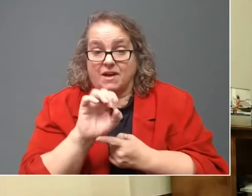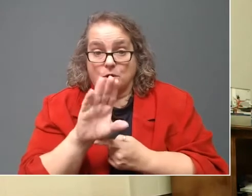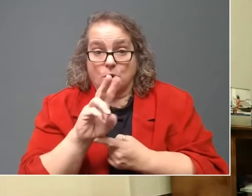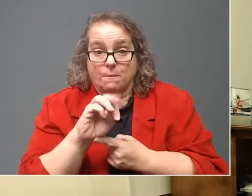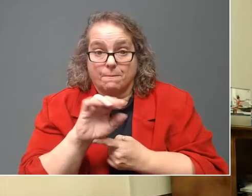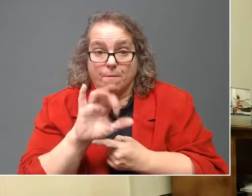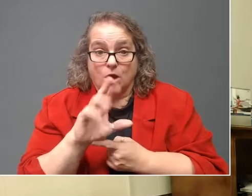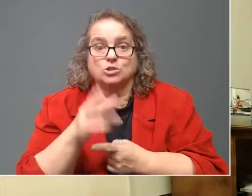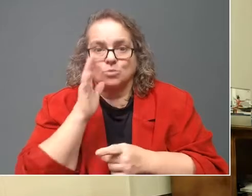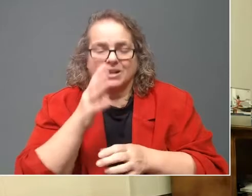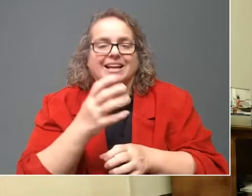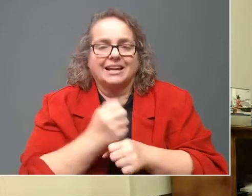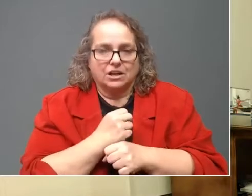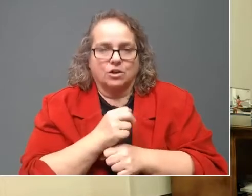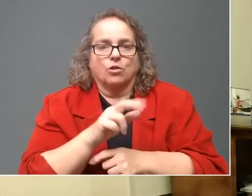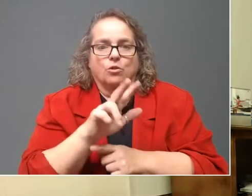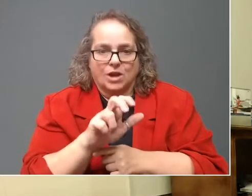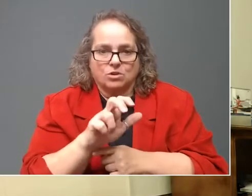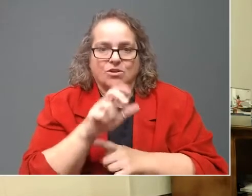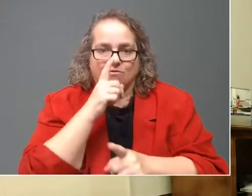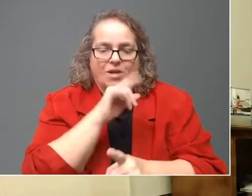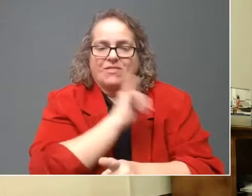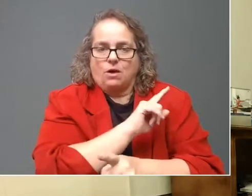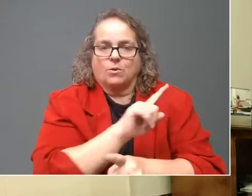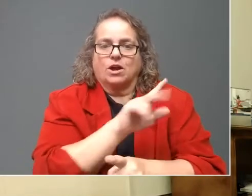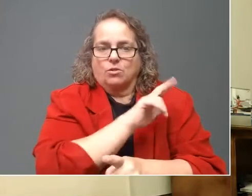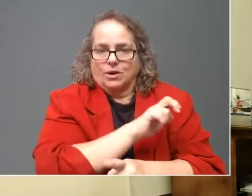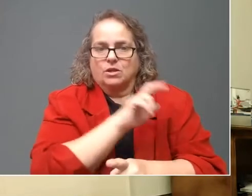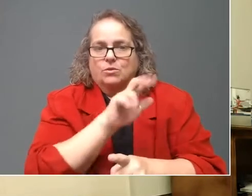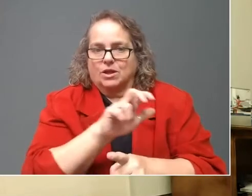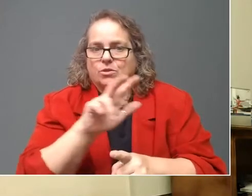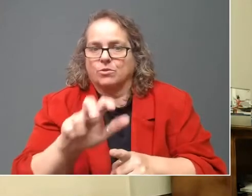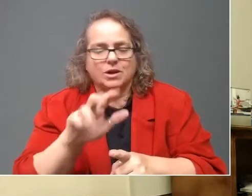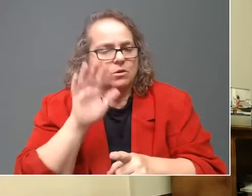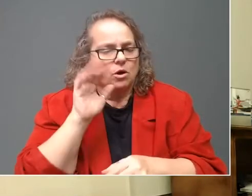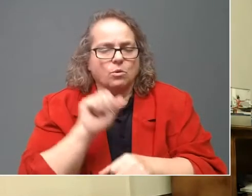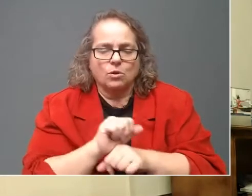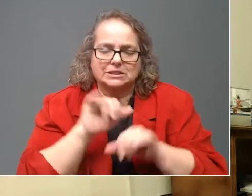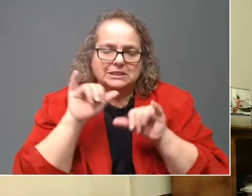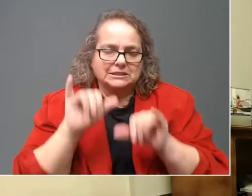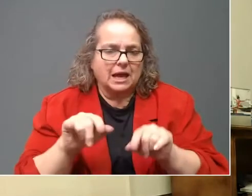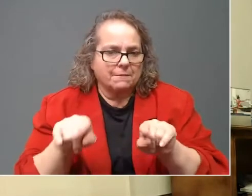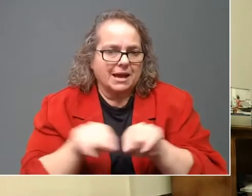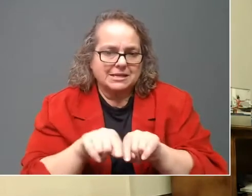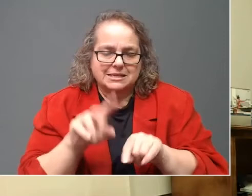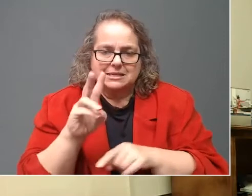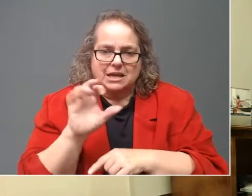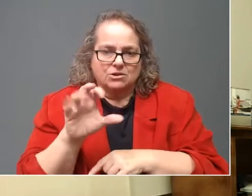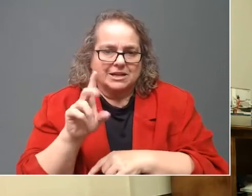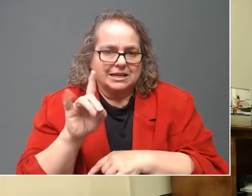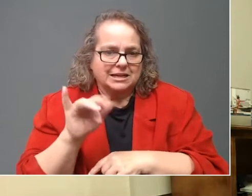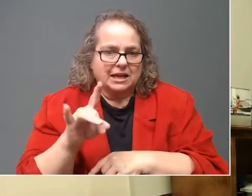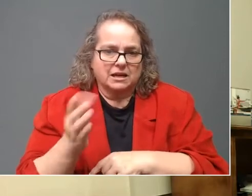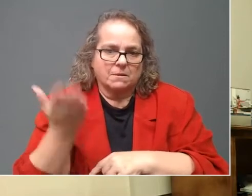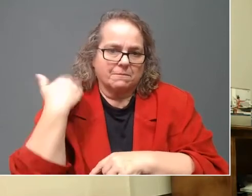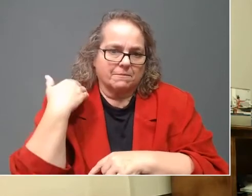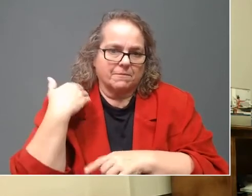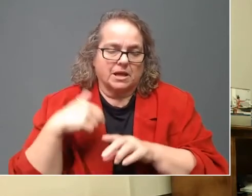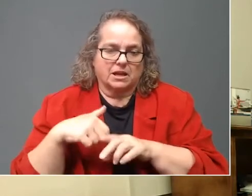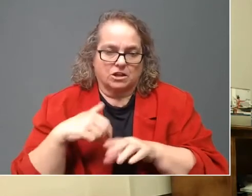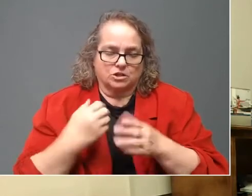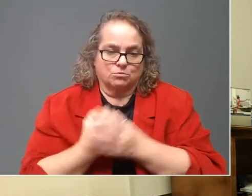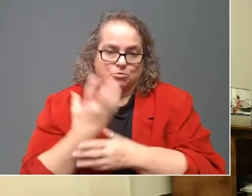get the $300 for that week. It works exactly like the $600 did back earlier in the spring and summer